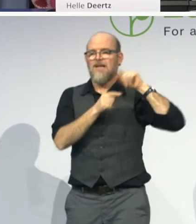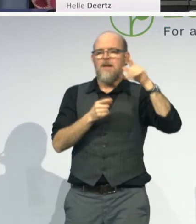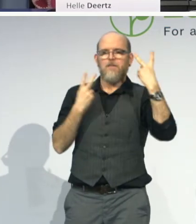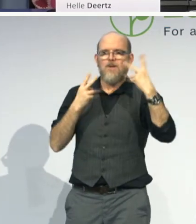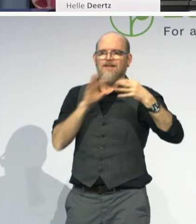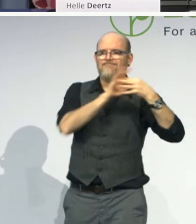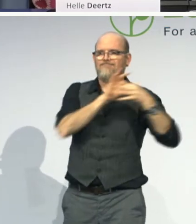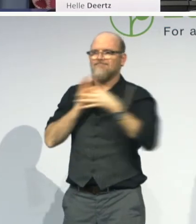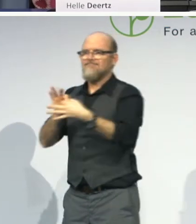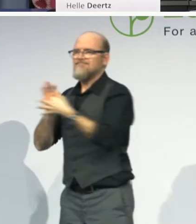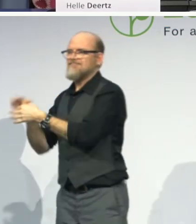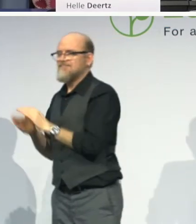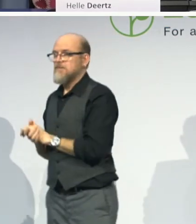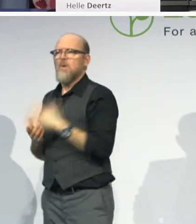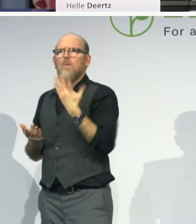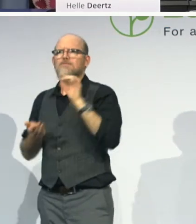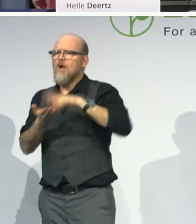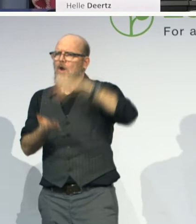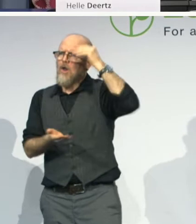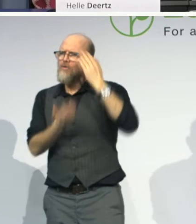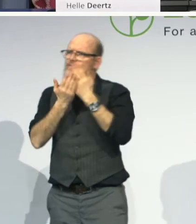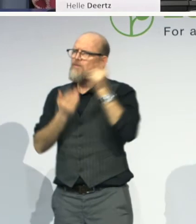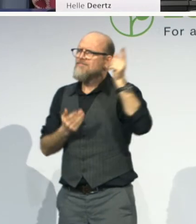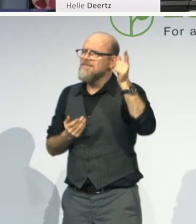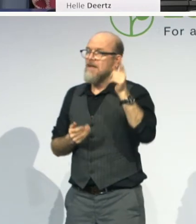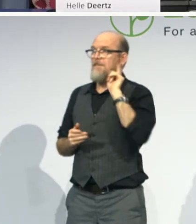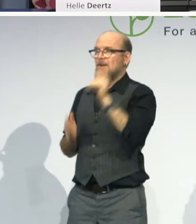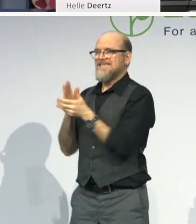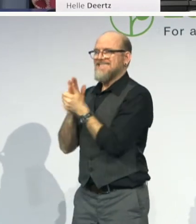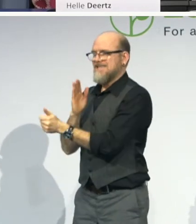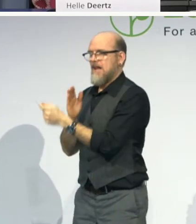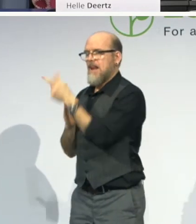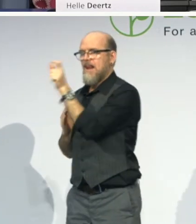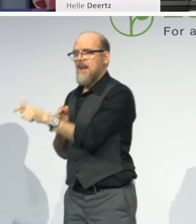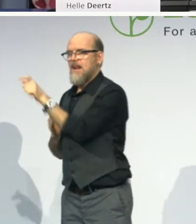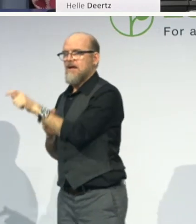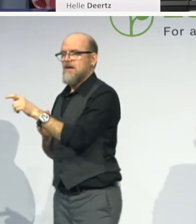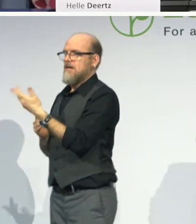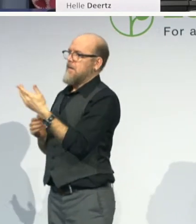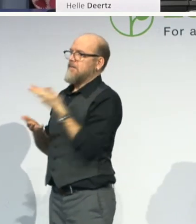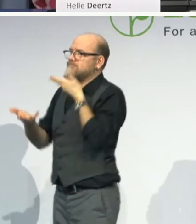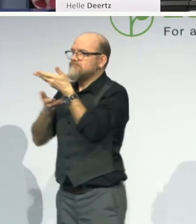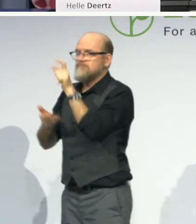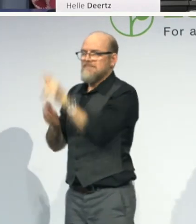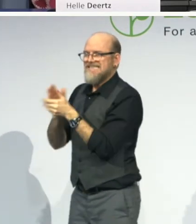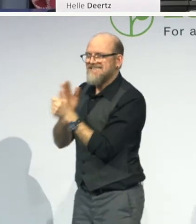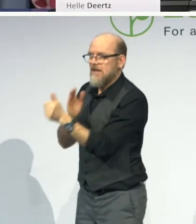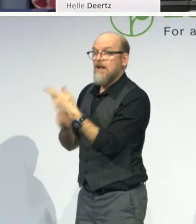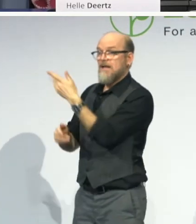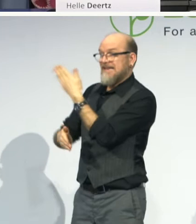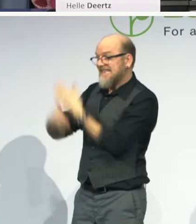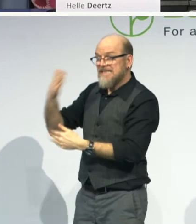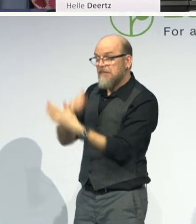including experts and consultants with impairments and role models with disabilities is